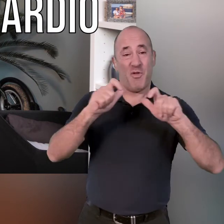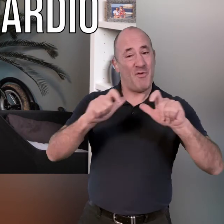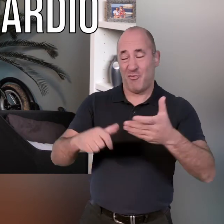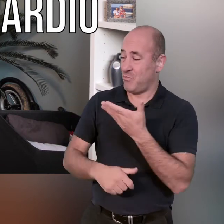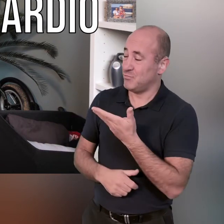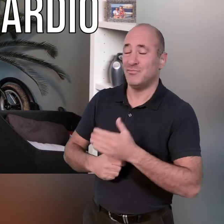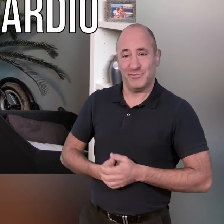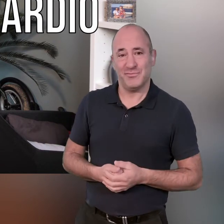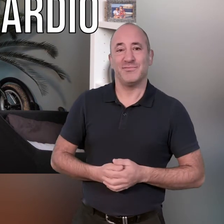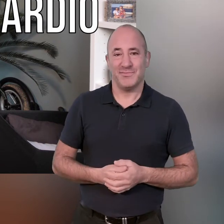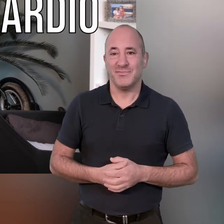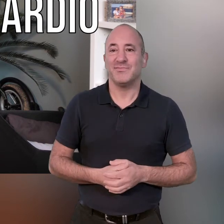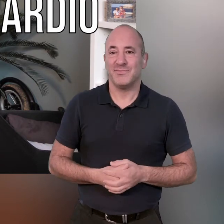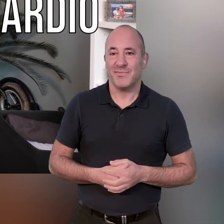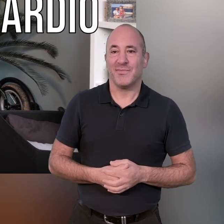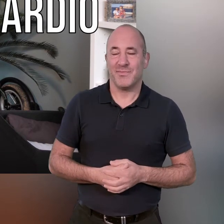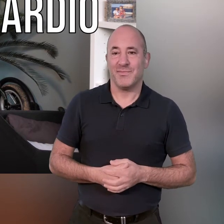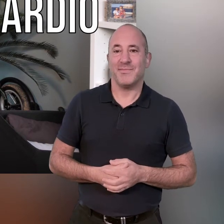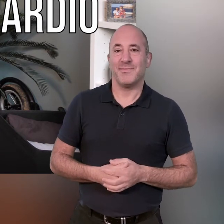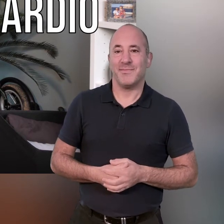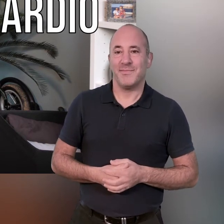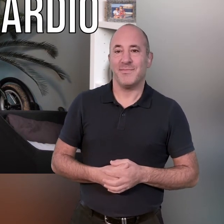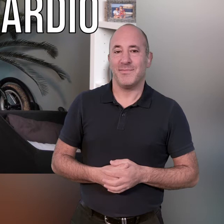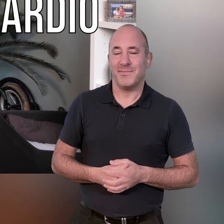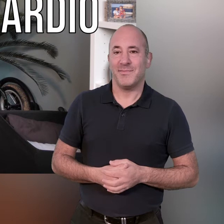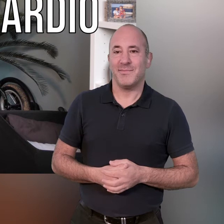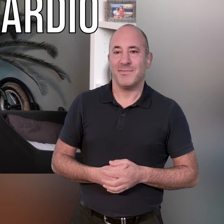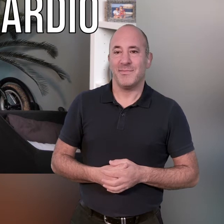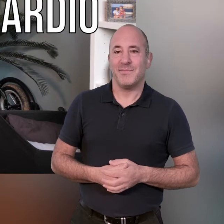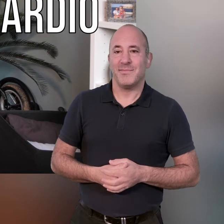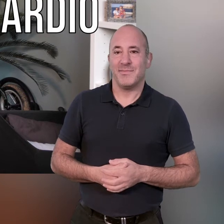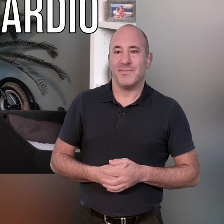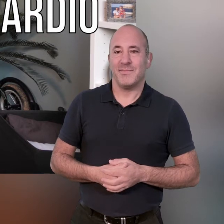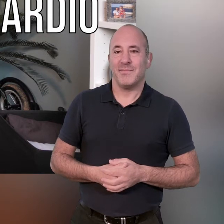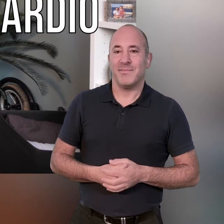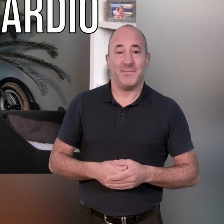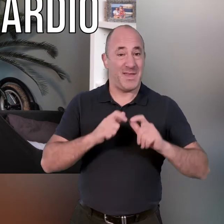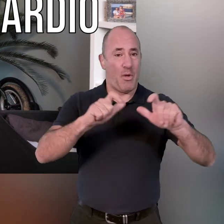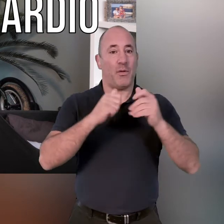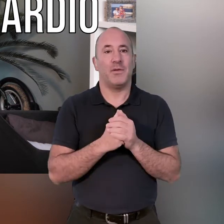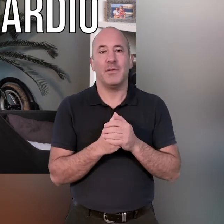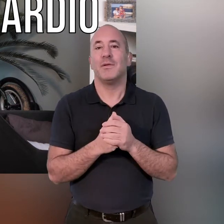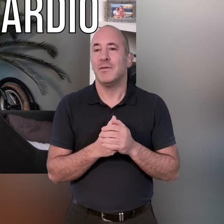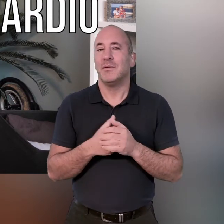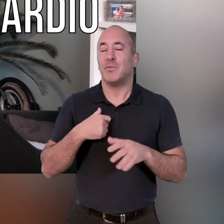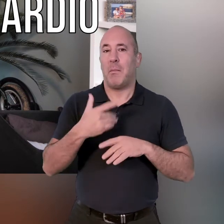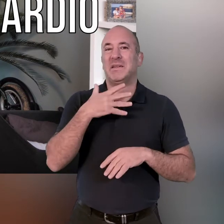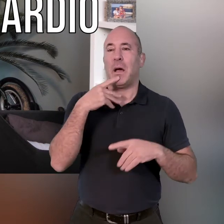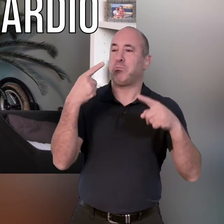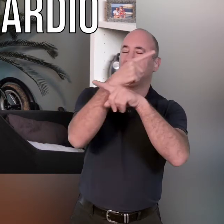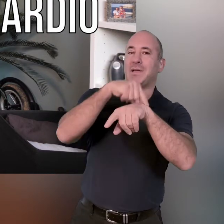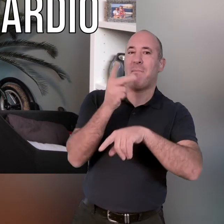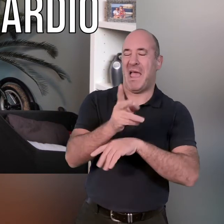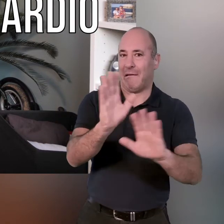forwards, forwards, up, up, down, forwards, up, up. Keep it going. I'll try not to make that